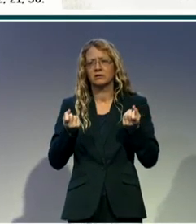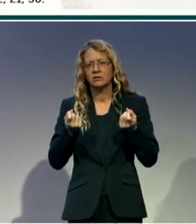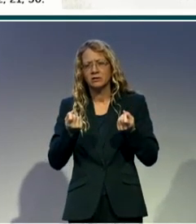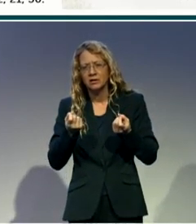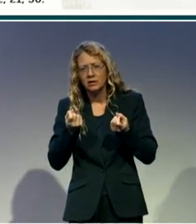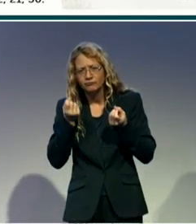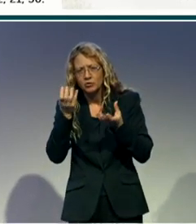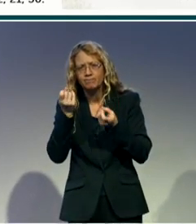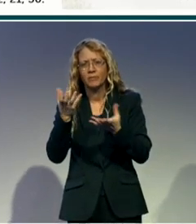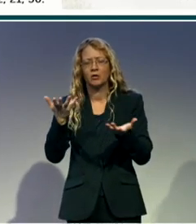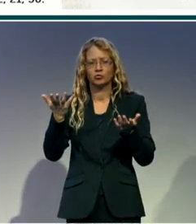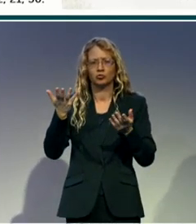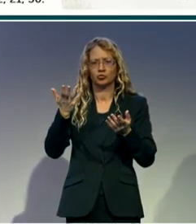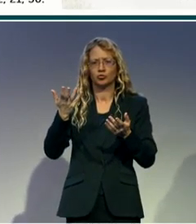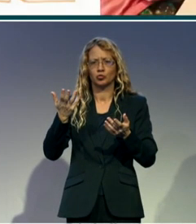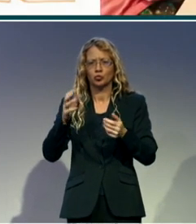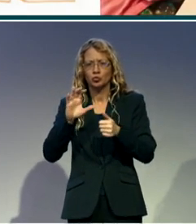life.